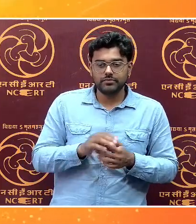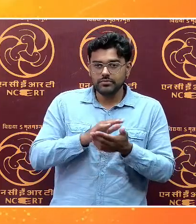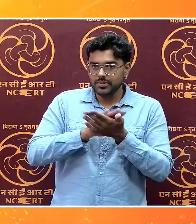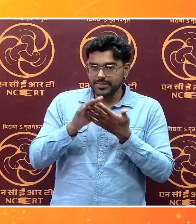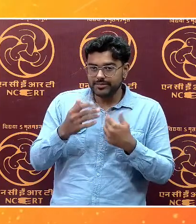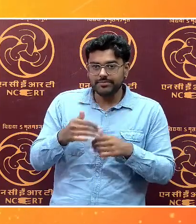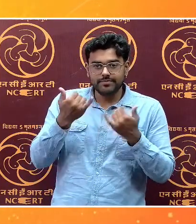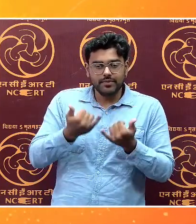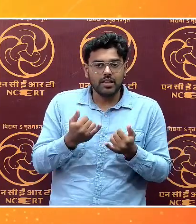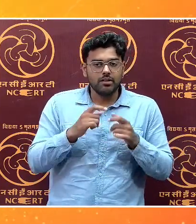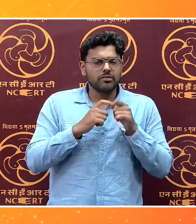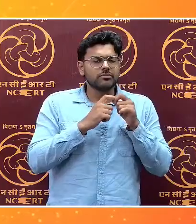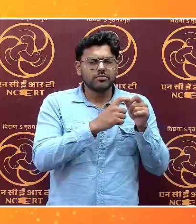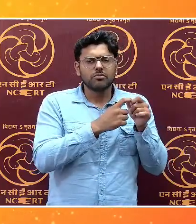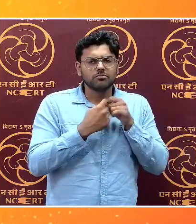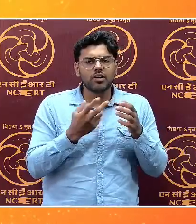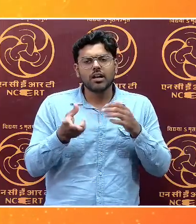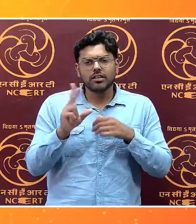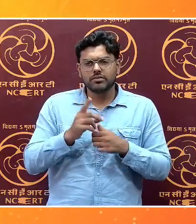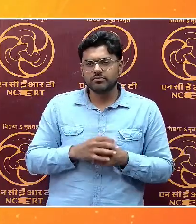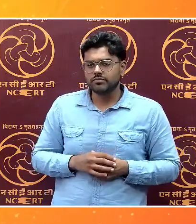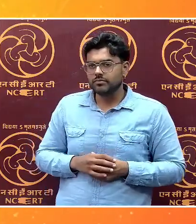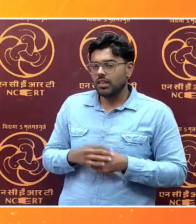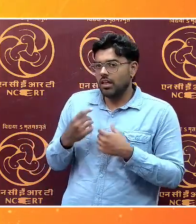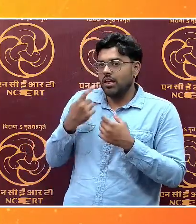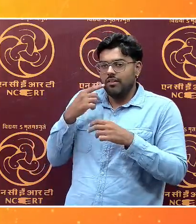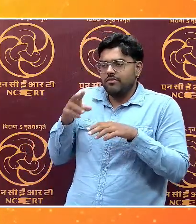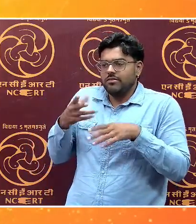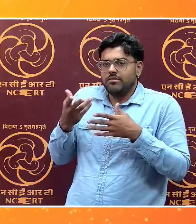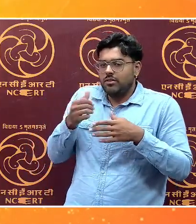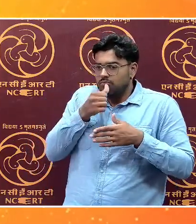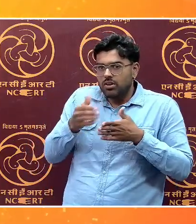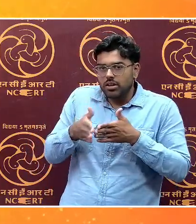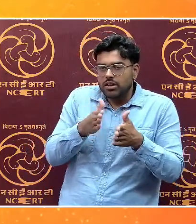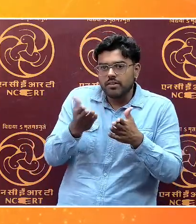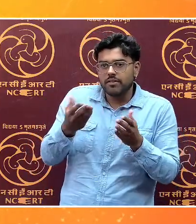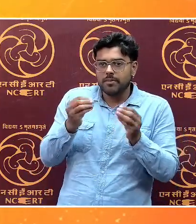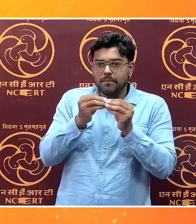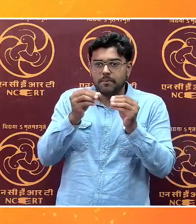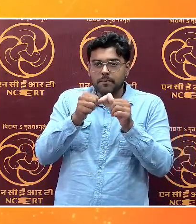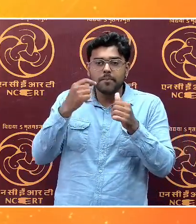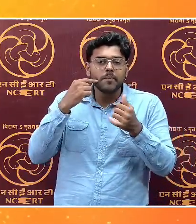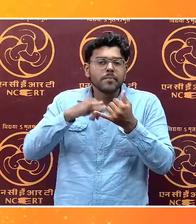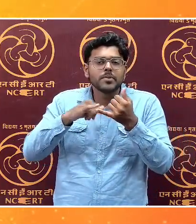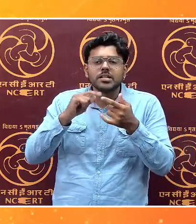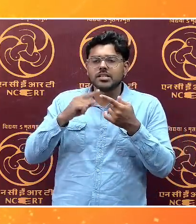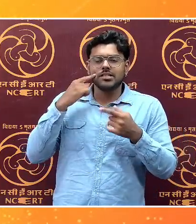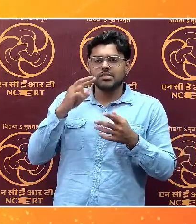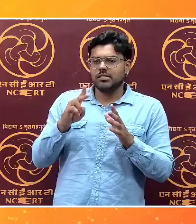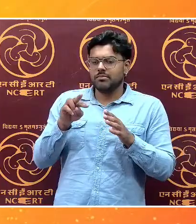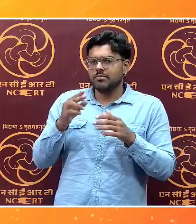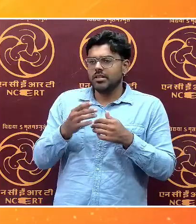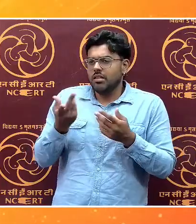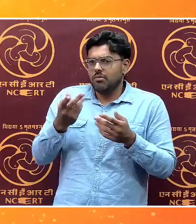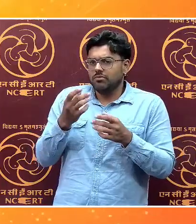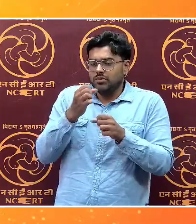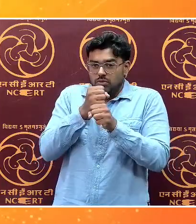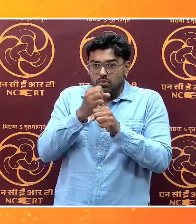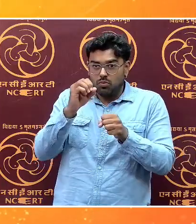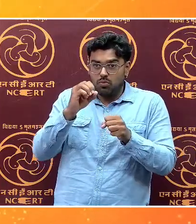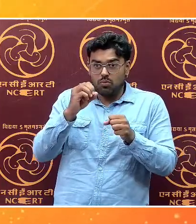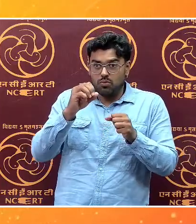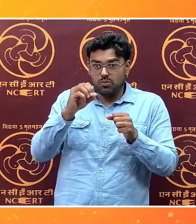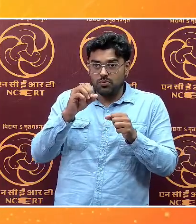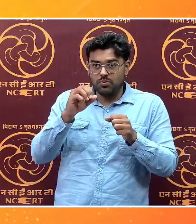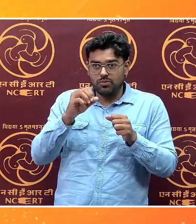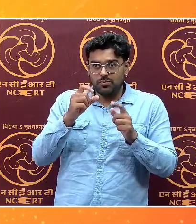for you is that what is river basin? And I just want you to elaborate a bit more about the Godavari basin because we are going